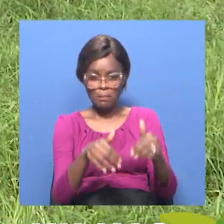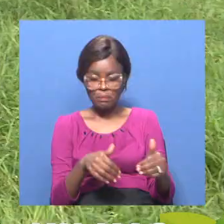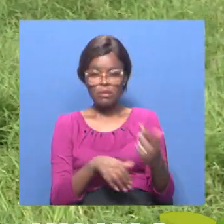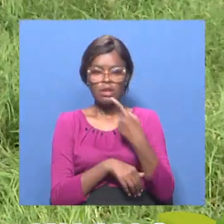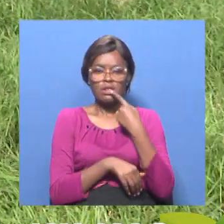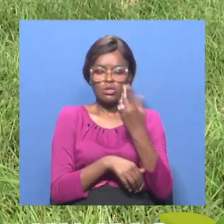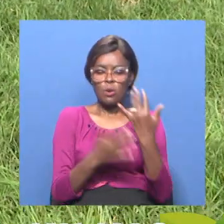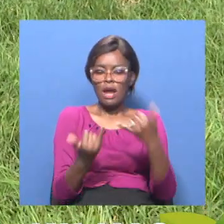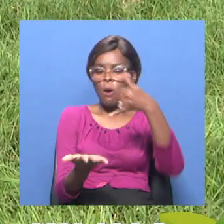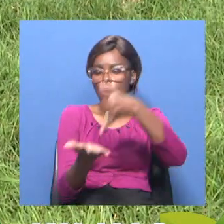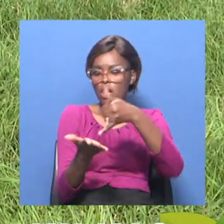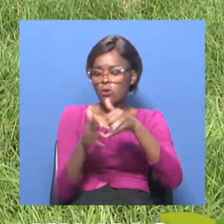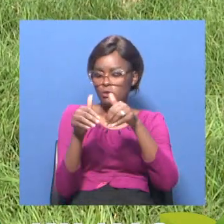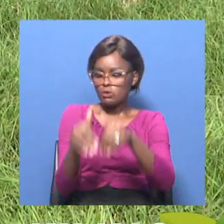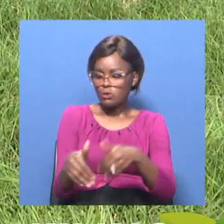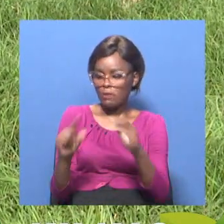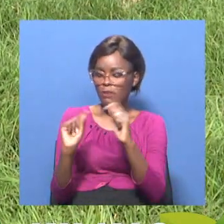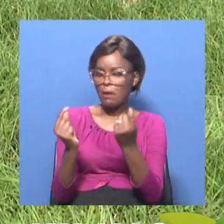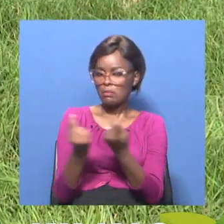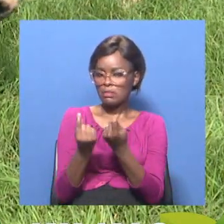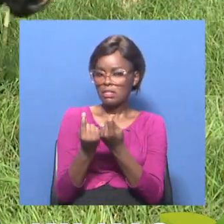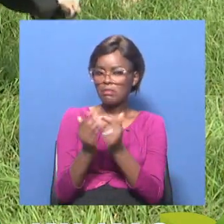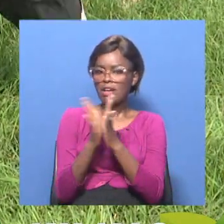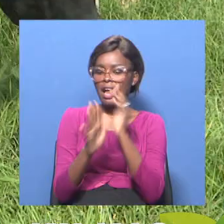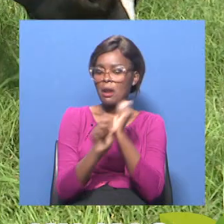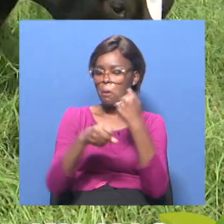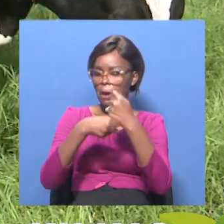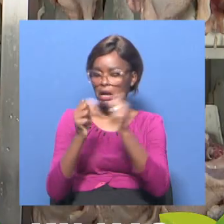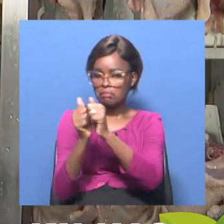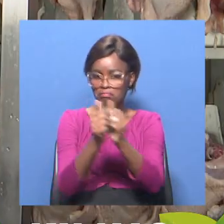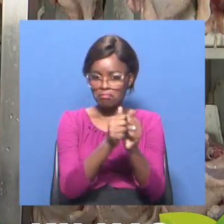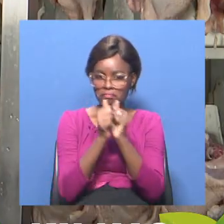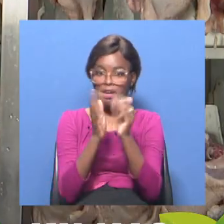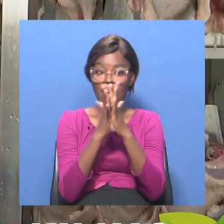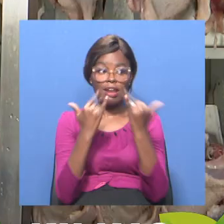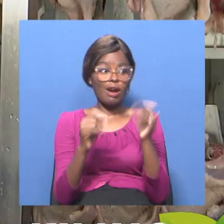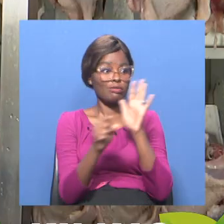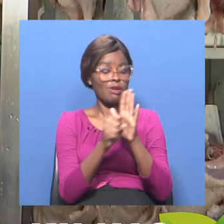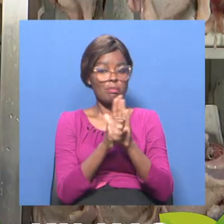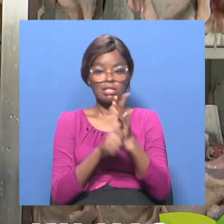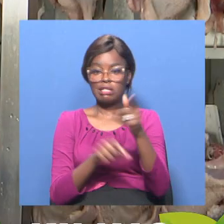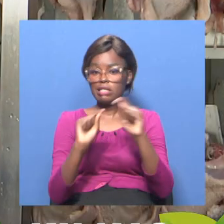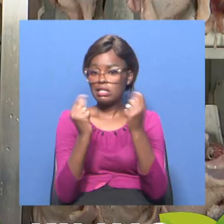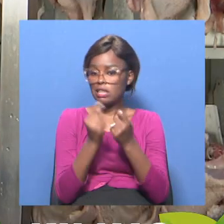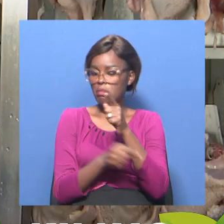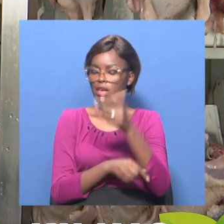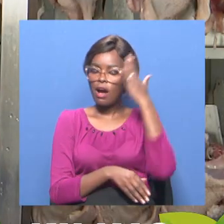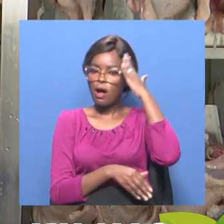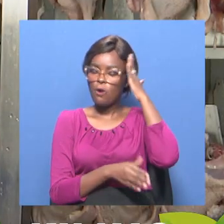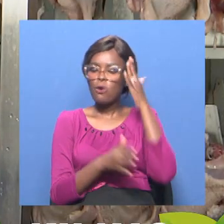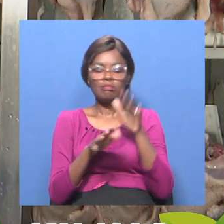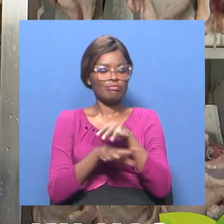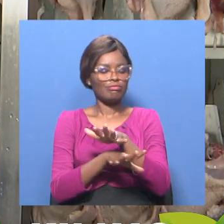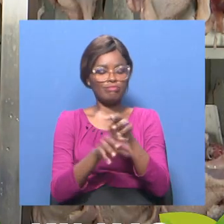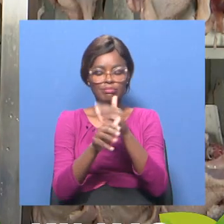kind of included them to the farm team and got to work with them. And now majority of the farm team actually know fluent